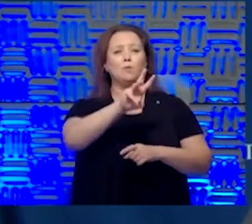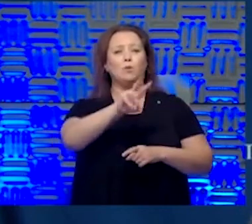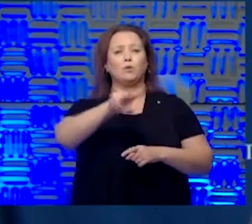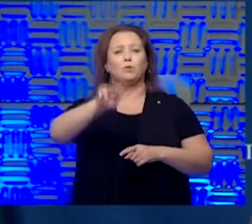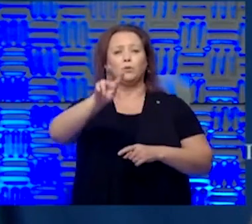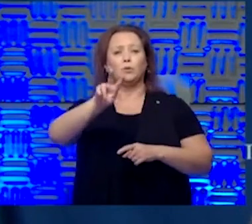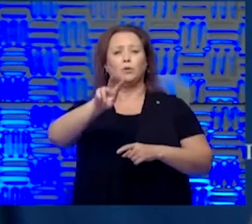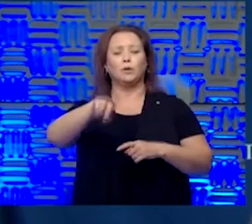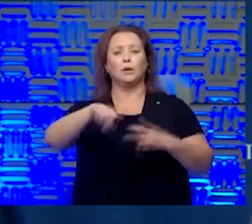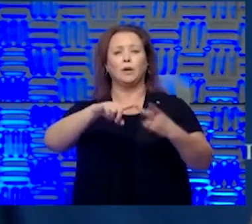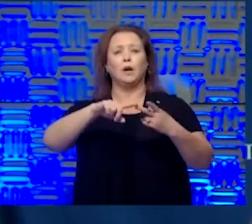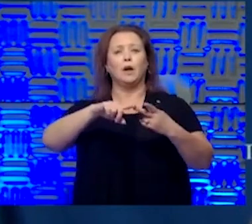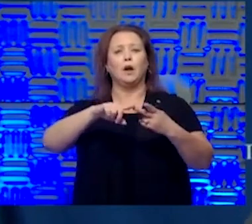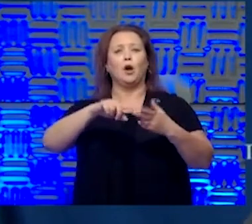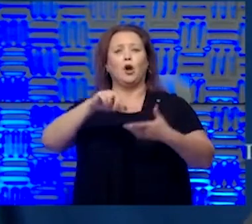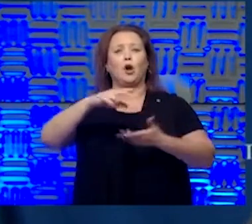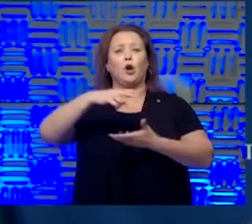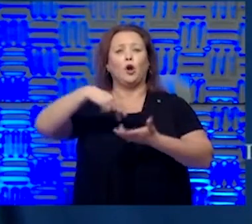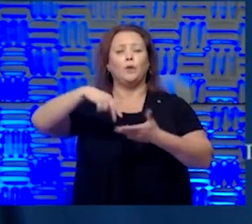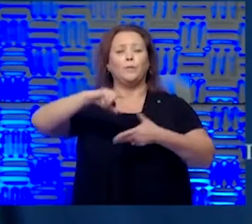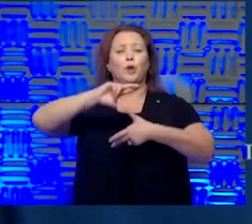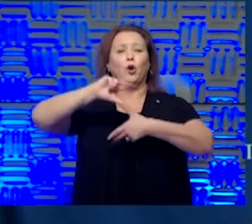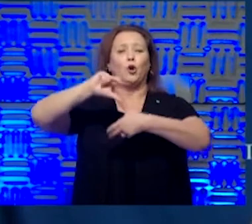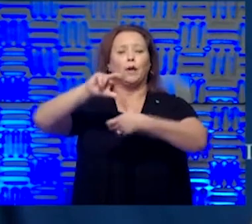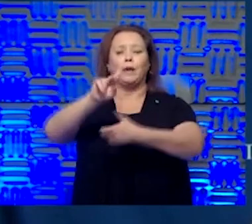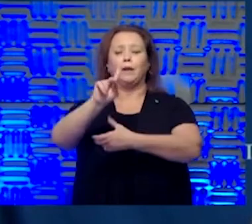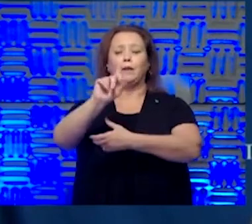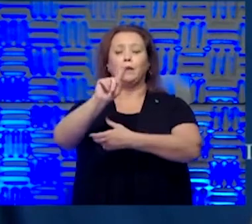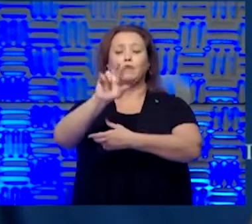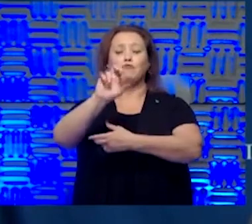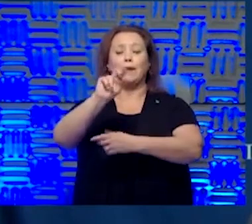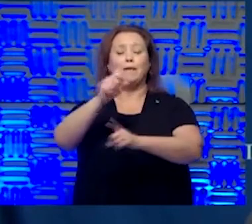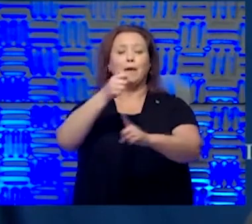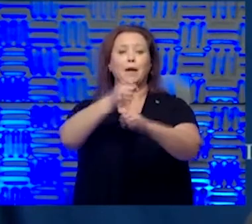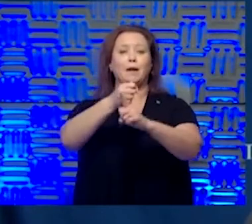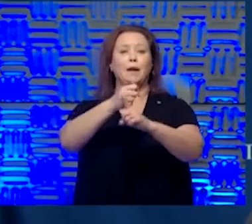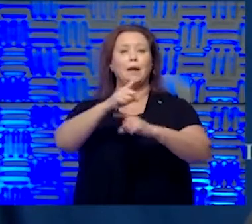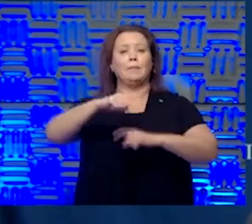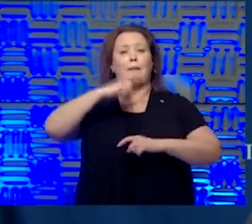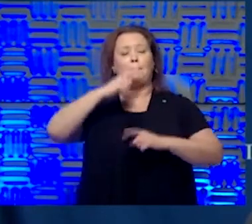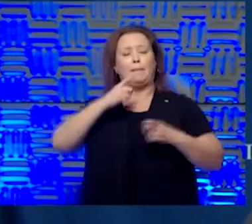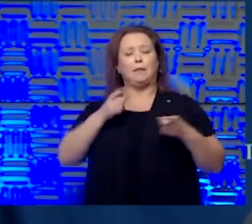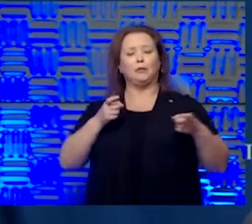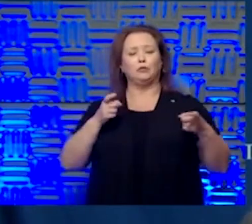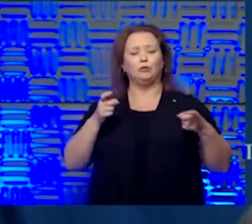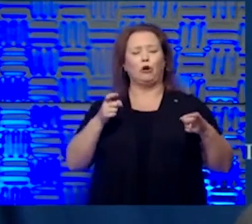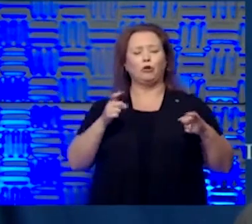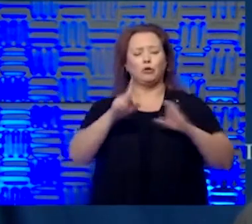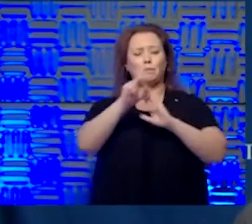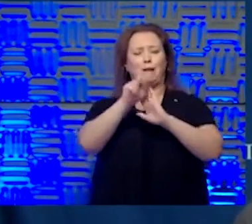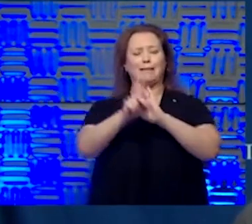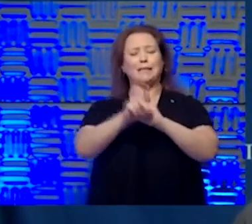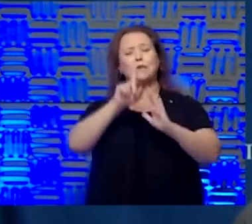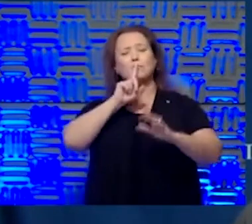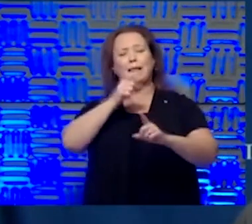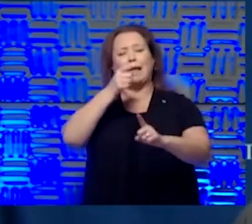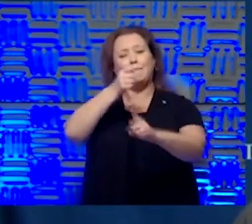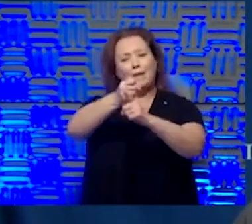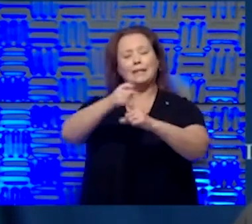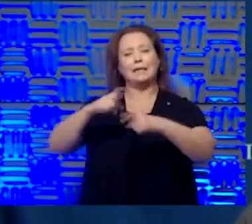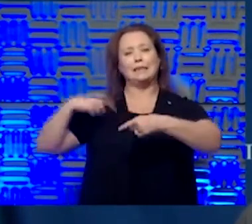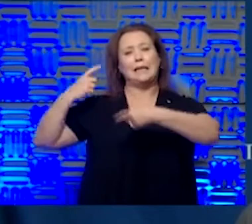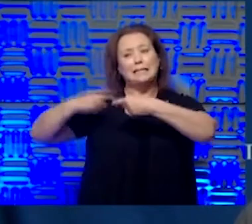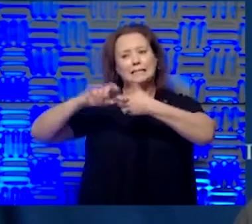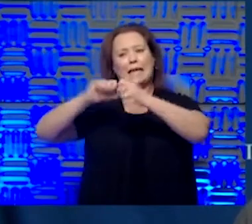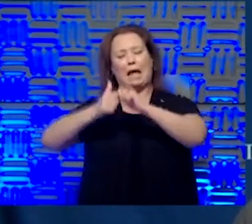know, Hurricane Katrina happened. We've got the public charge policy in this country is affecting how Latinos access